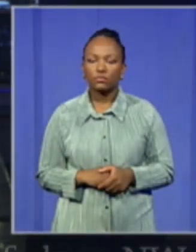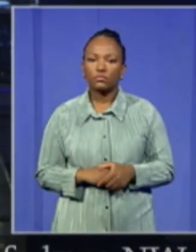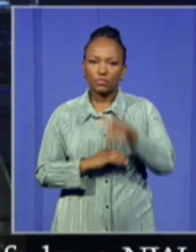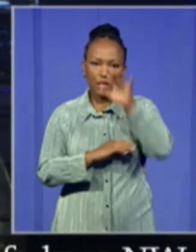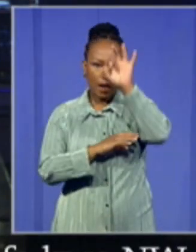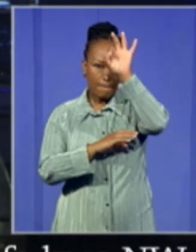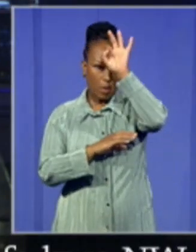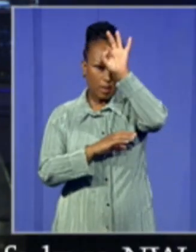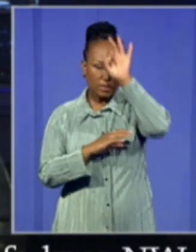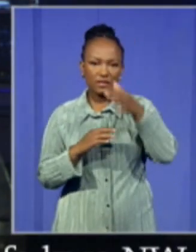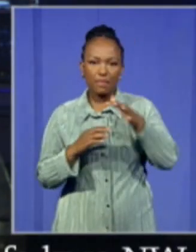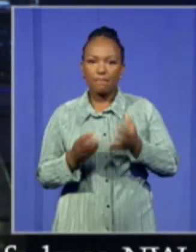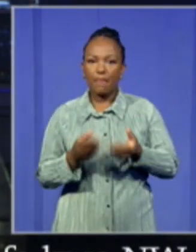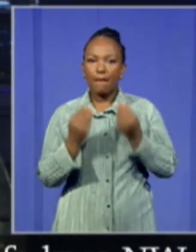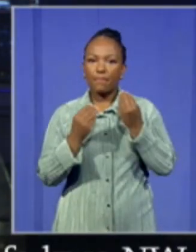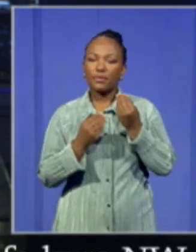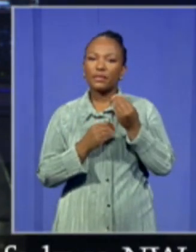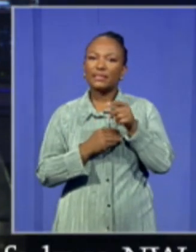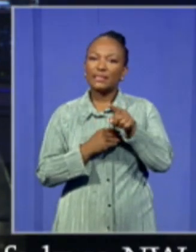Mapodisa a thupile dikilograma di le